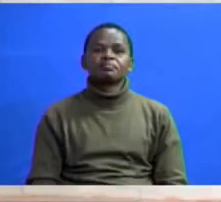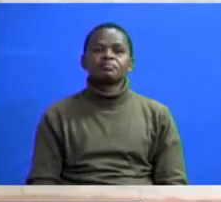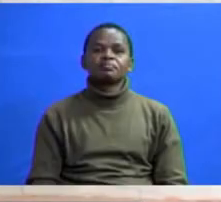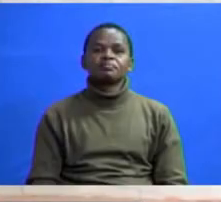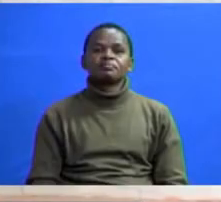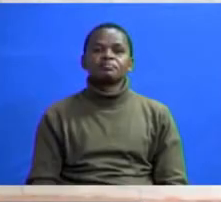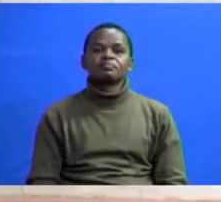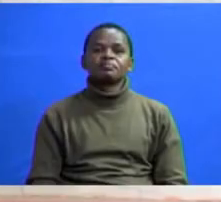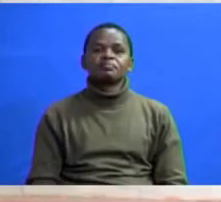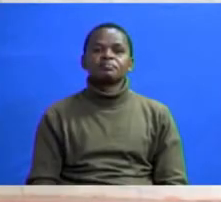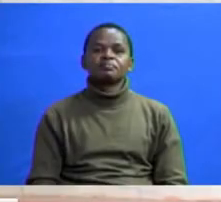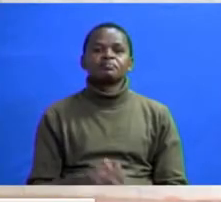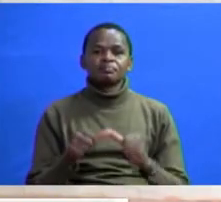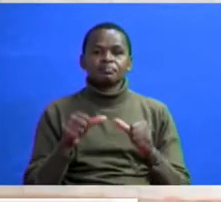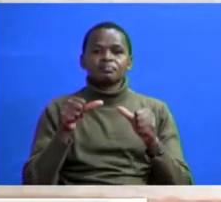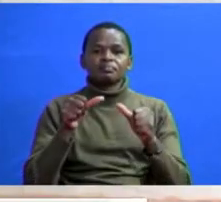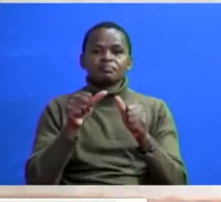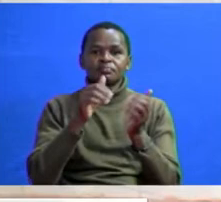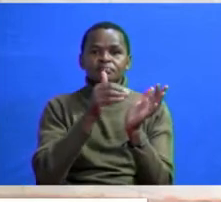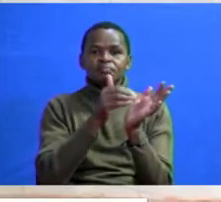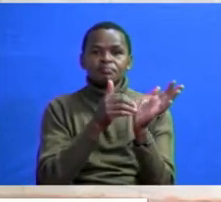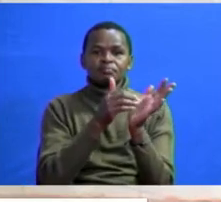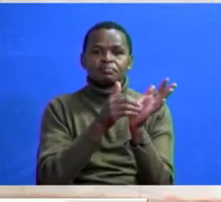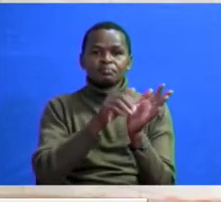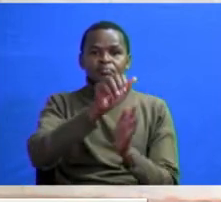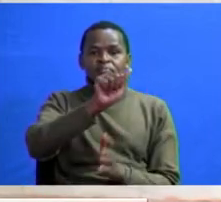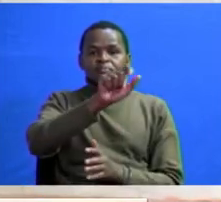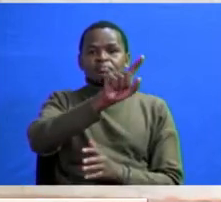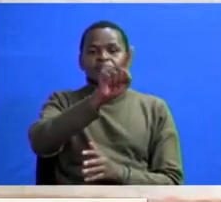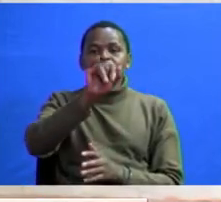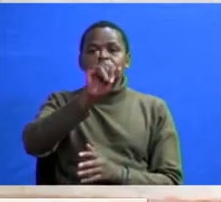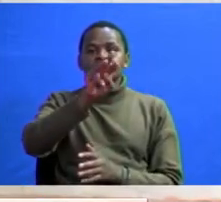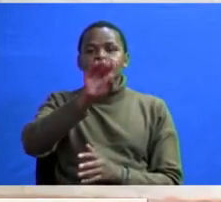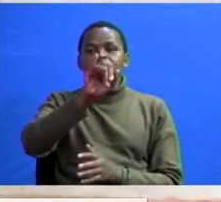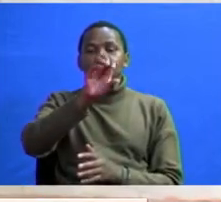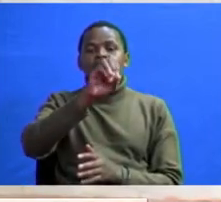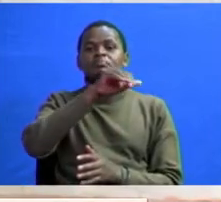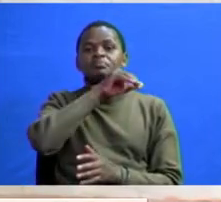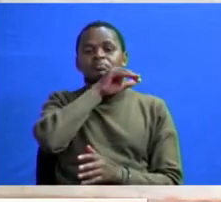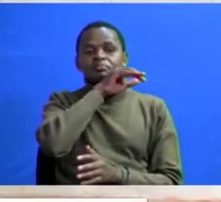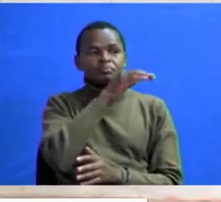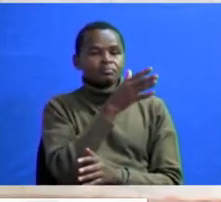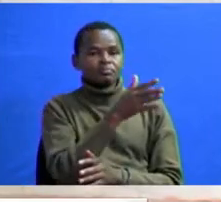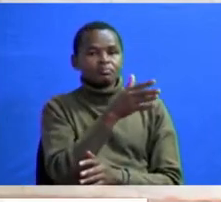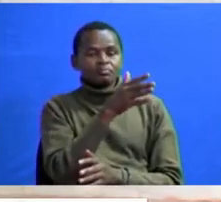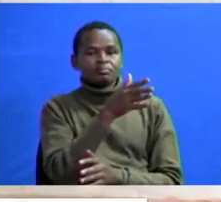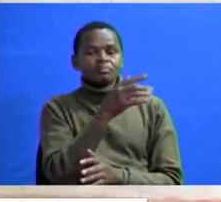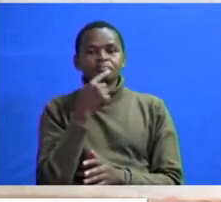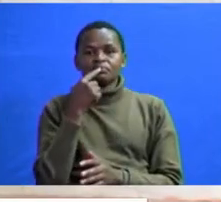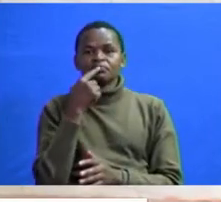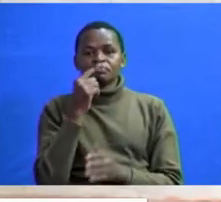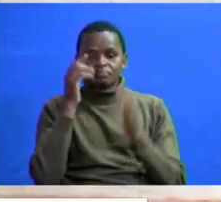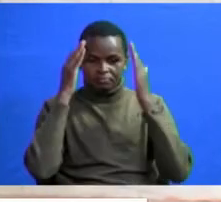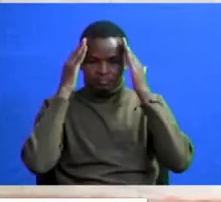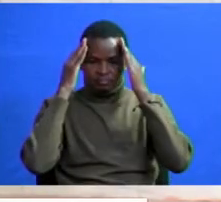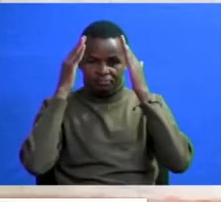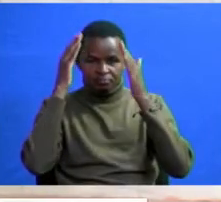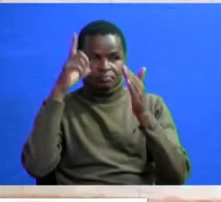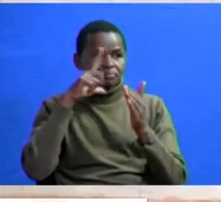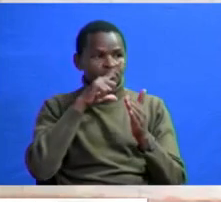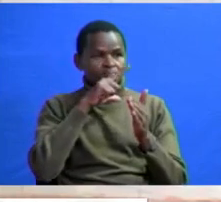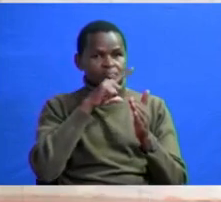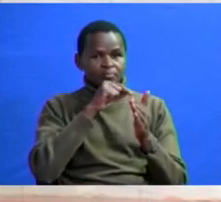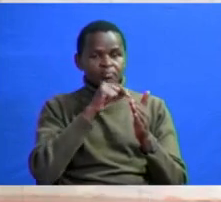Now let's move over to Machakos, where Zimiola Umoja leader Raila Odinga was there, reiterating his commitment to end the